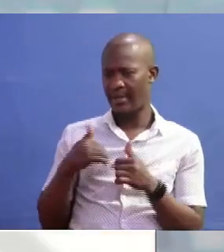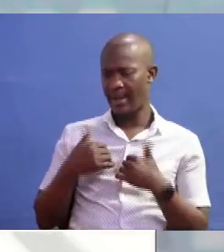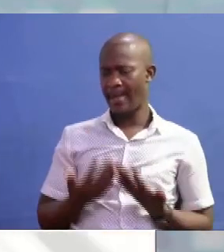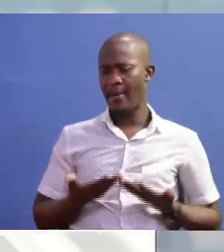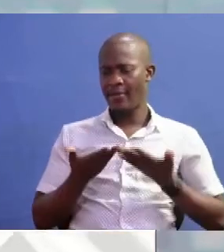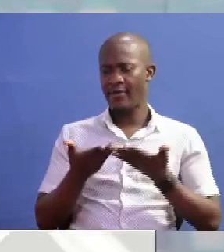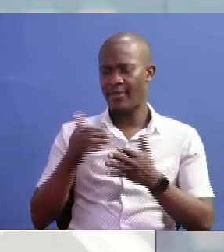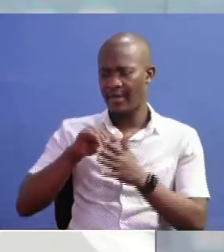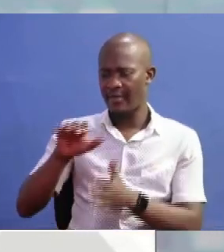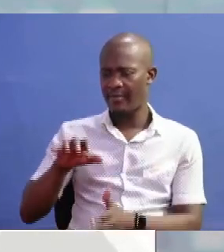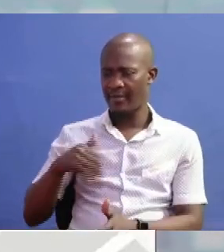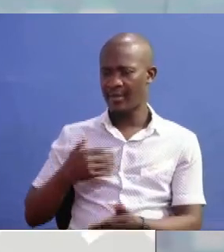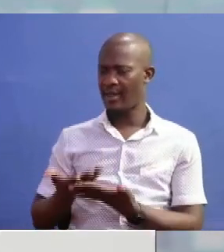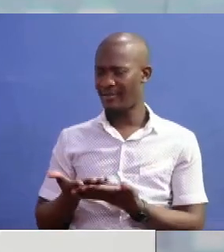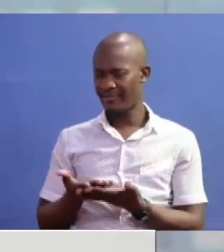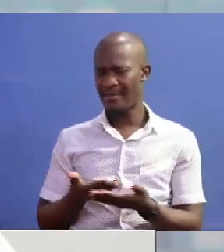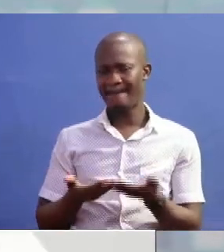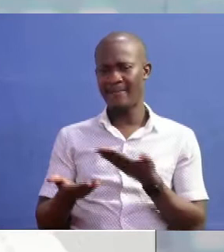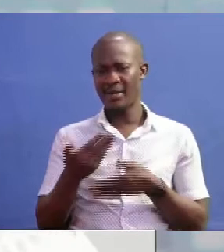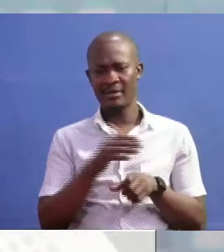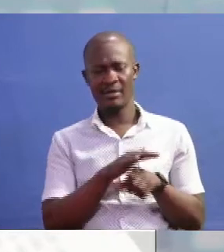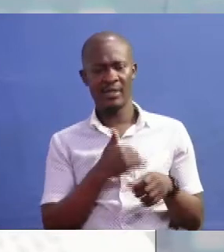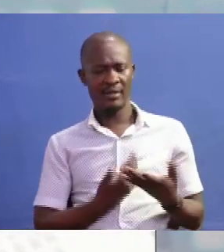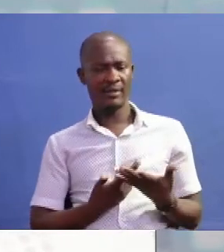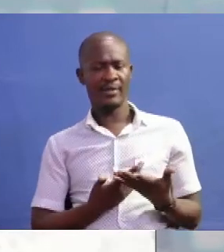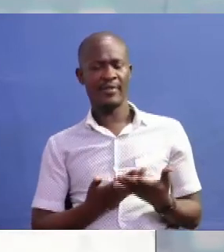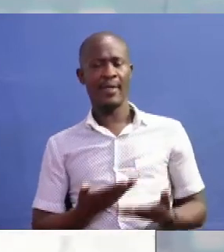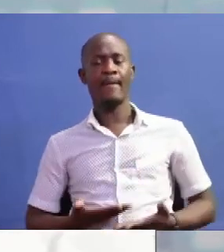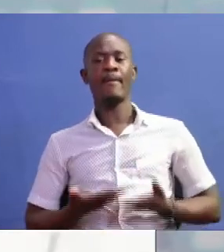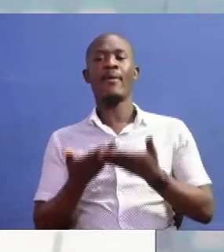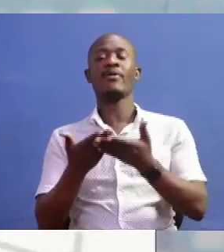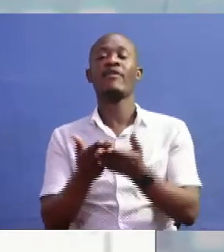in the market, they are quite attractive yields. Currently, they are offering around